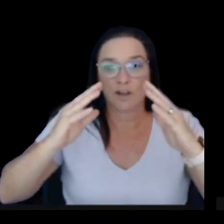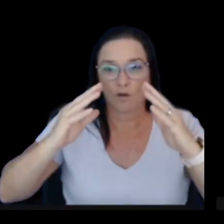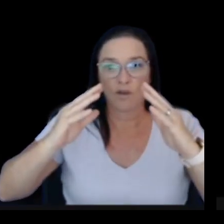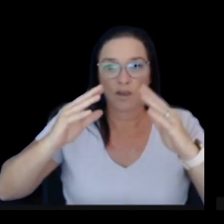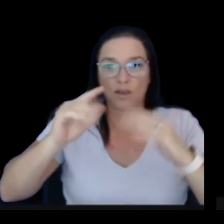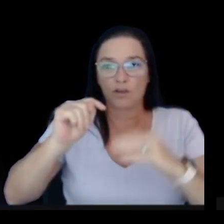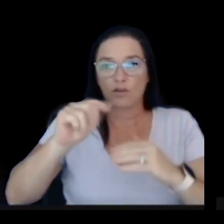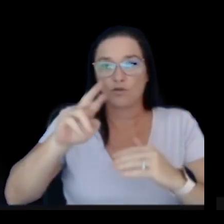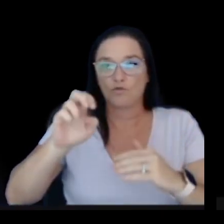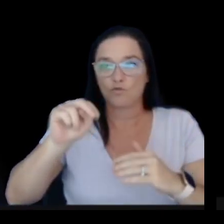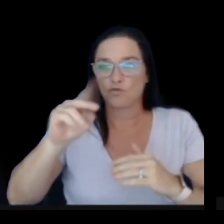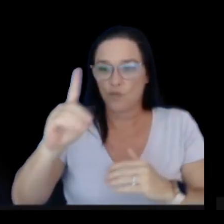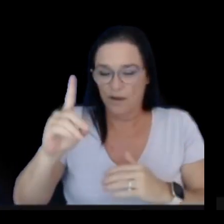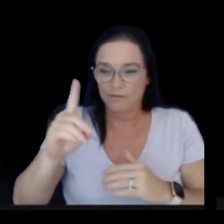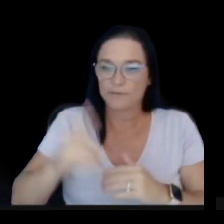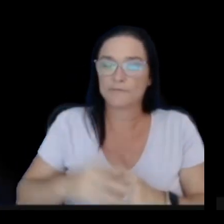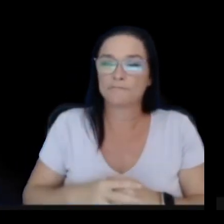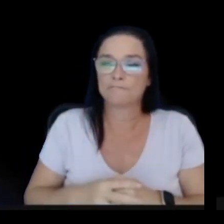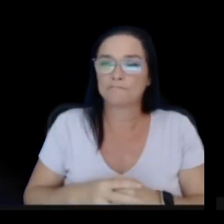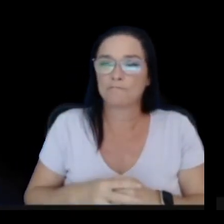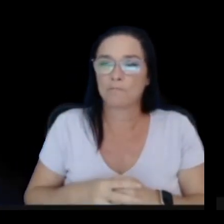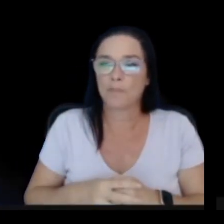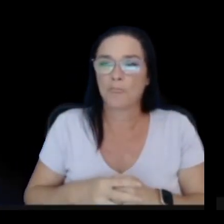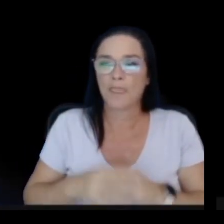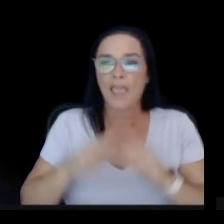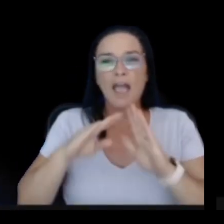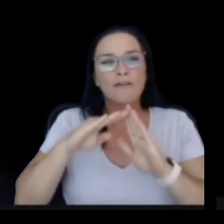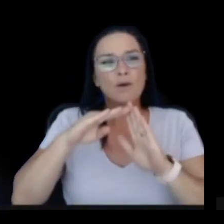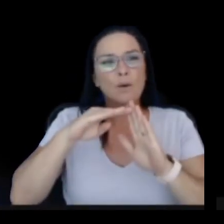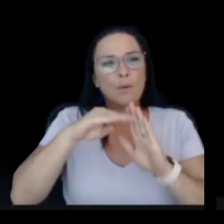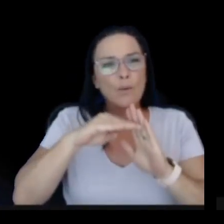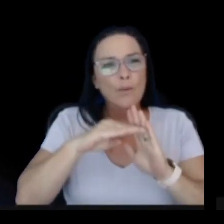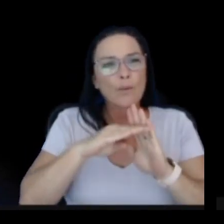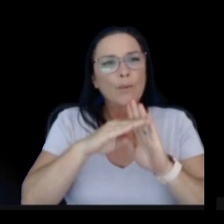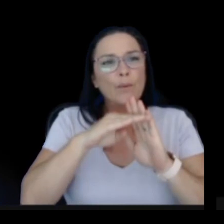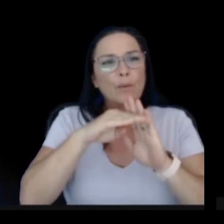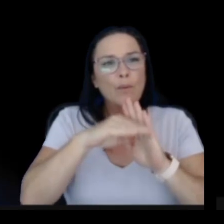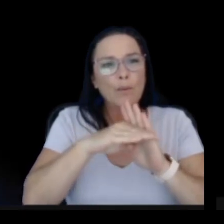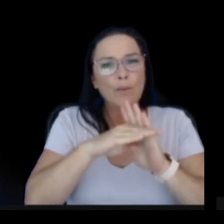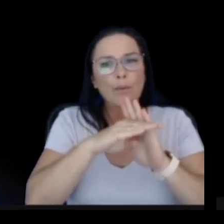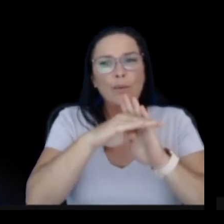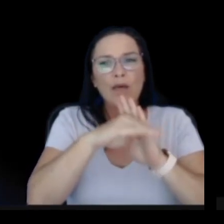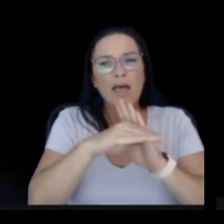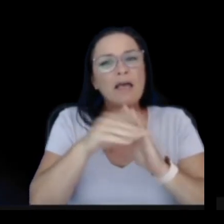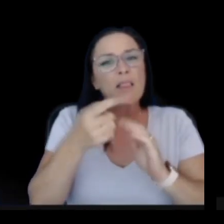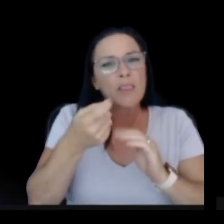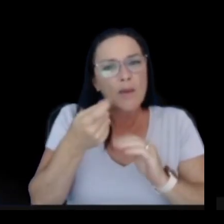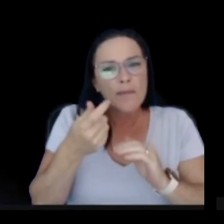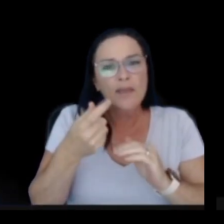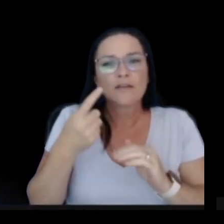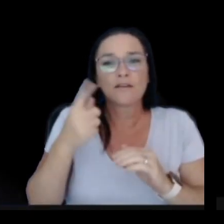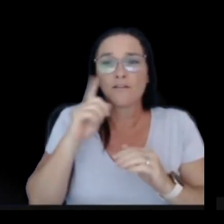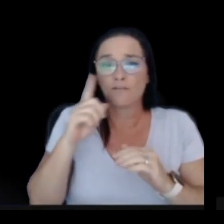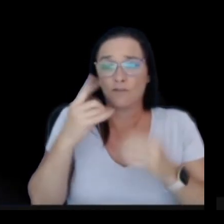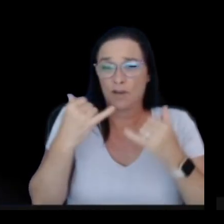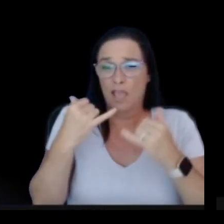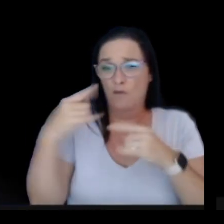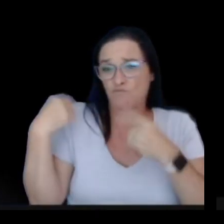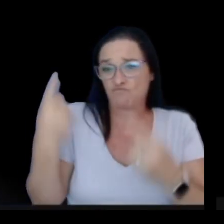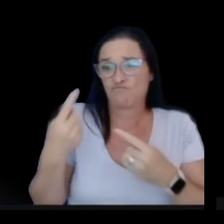for the most part, with deflation-inflation cycle superimposed upon it. And that's been a pattern for most of this last month here, since